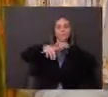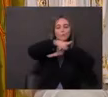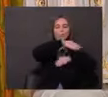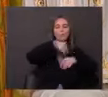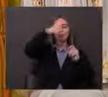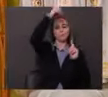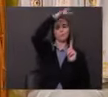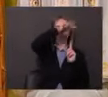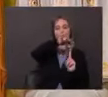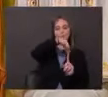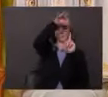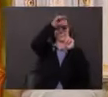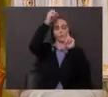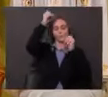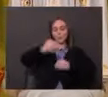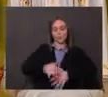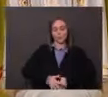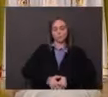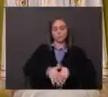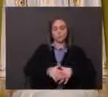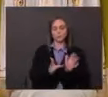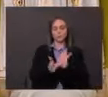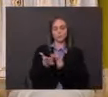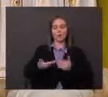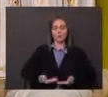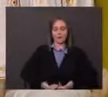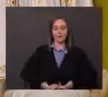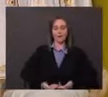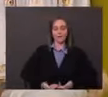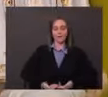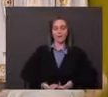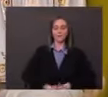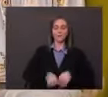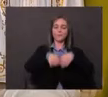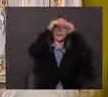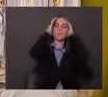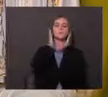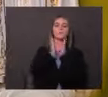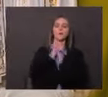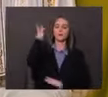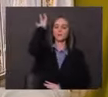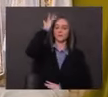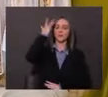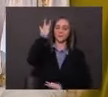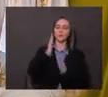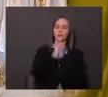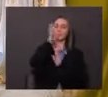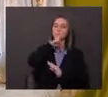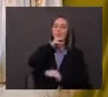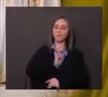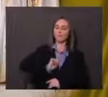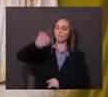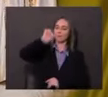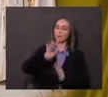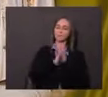amongst women, and blessed is the fruit of thy womb, Jesus. Santa Maria, Mãe de Deus, rogai por